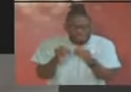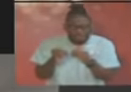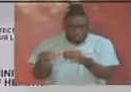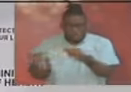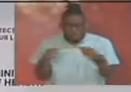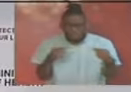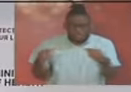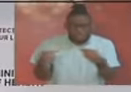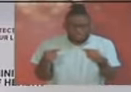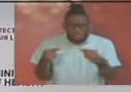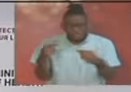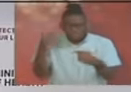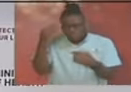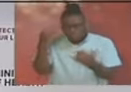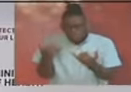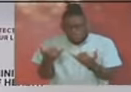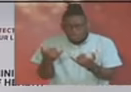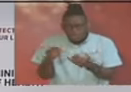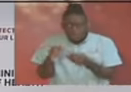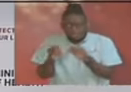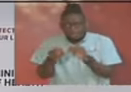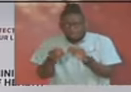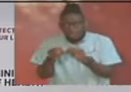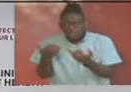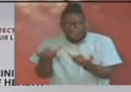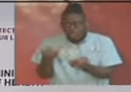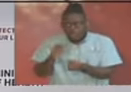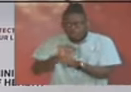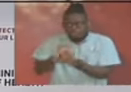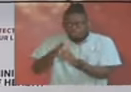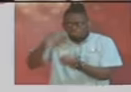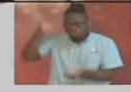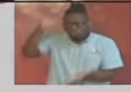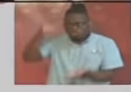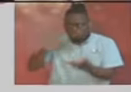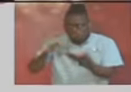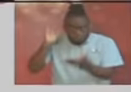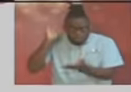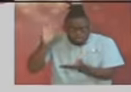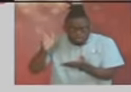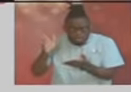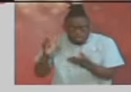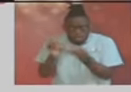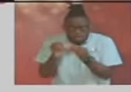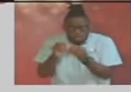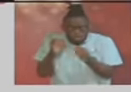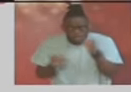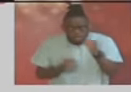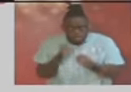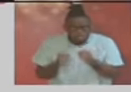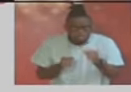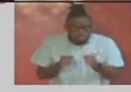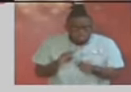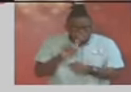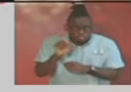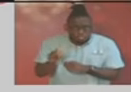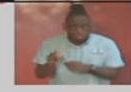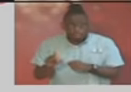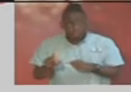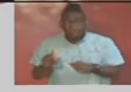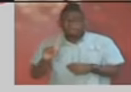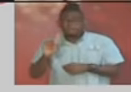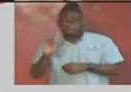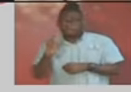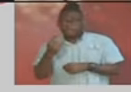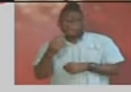right. Yes. All right. Okay. So the first question, as we said when we raised the issue of yellow fever a couple of weeks ago, we would